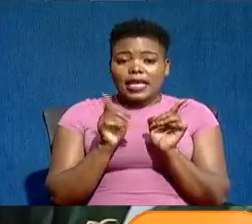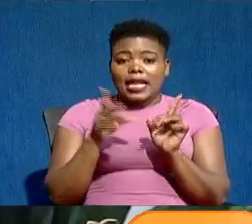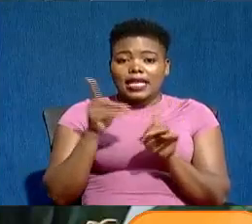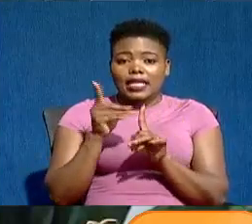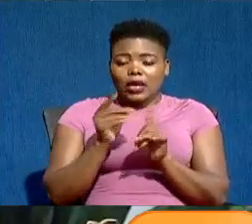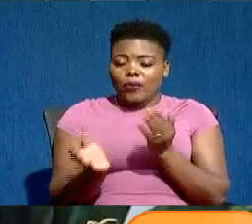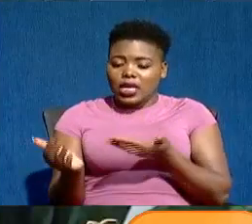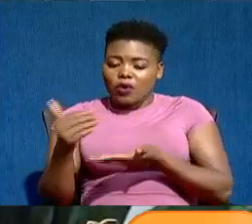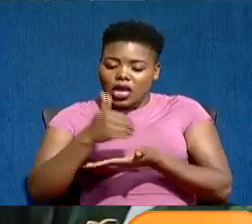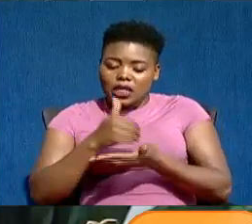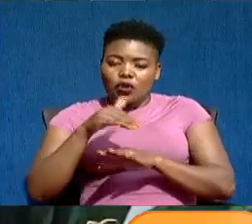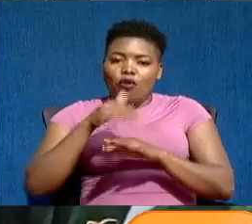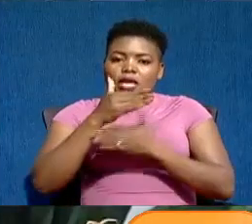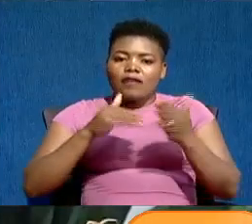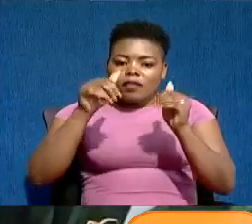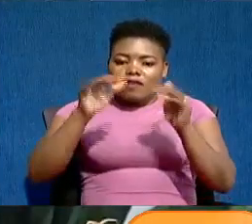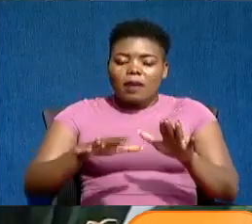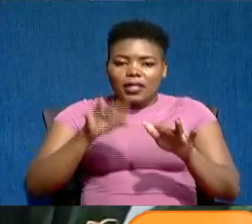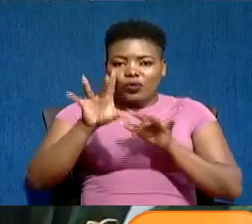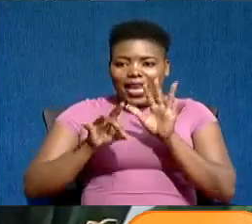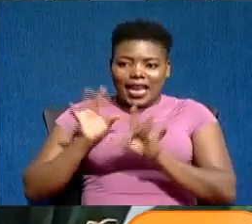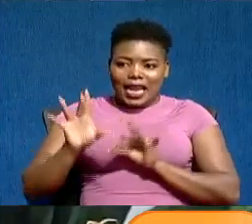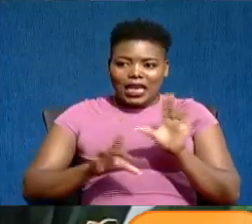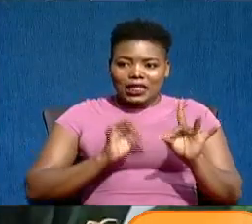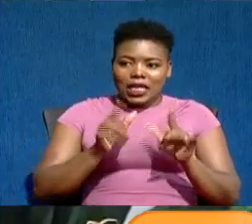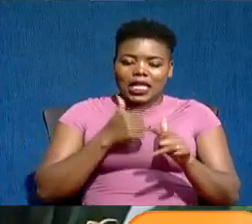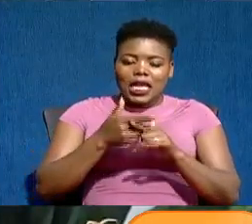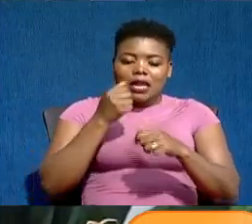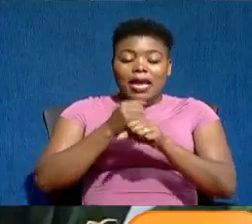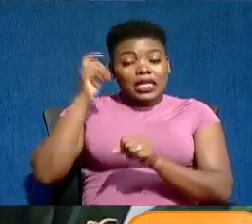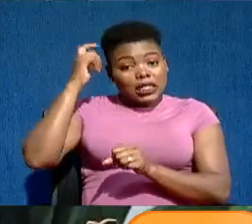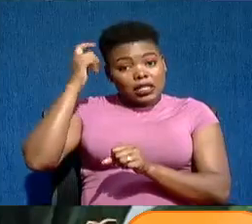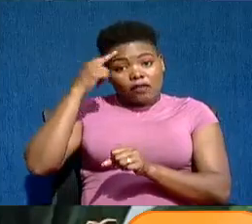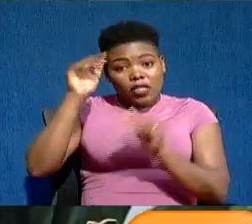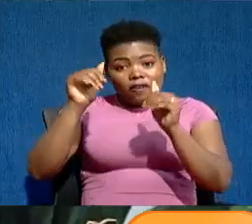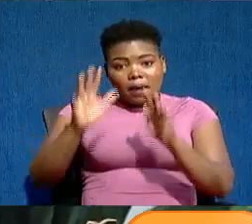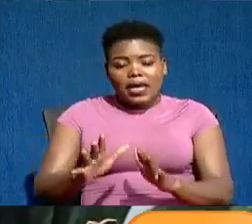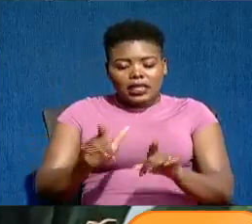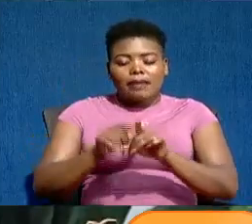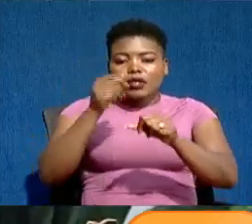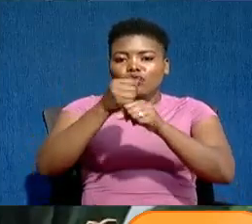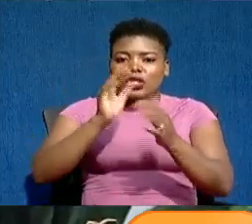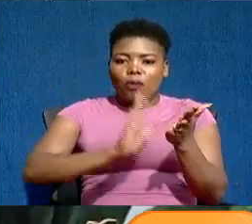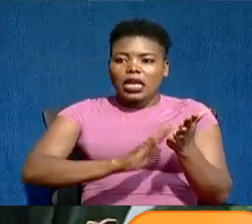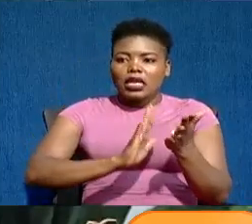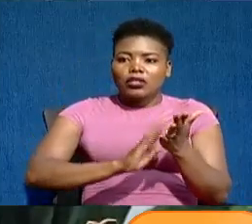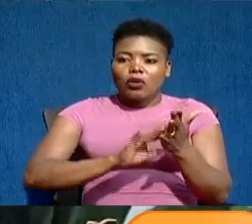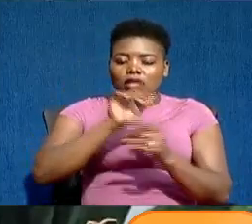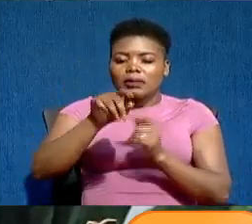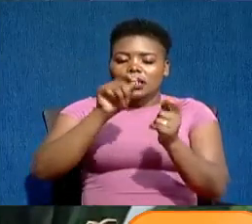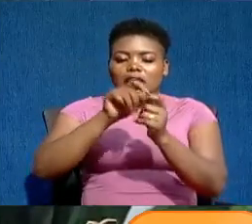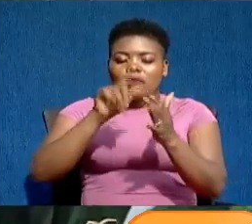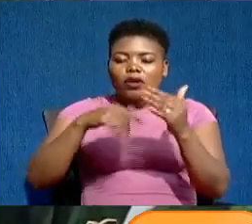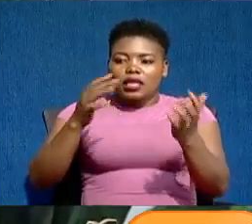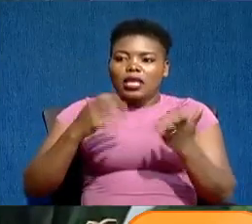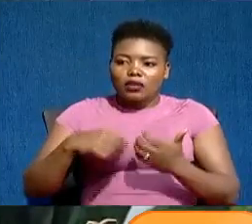are collecting on behalf of the farmer, we analyze it, it makes sense for the farmer, and redo recommendations on exactly what they need to